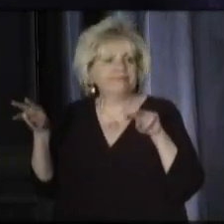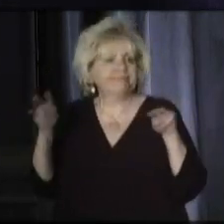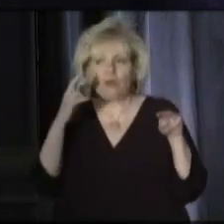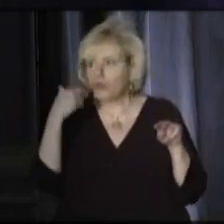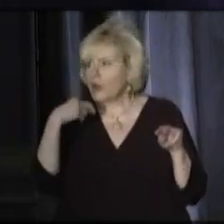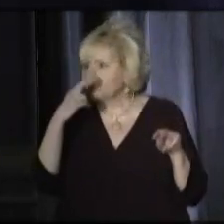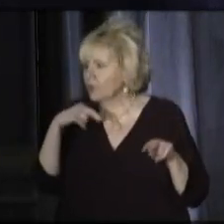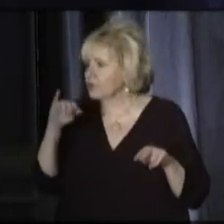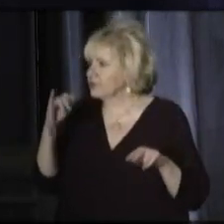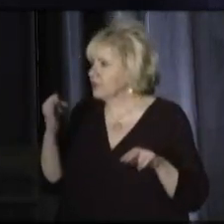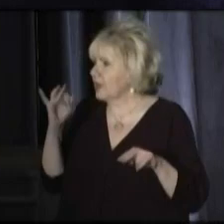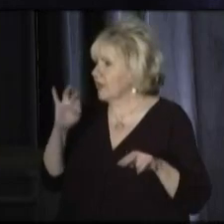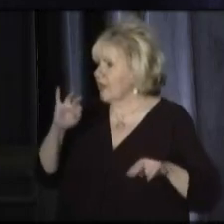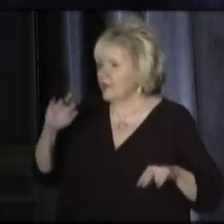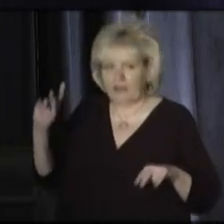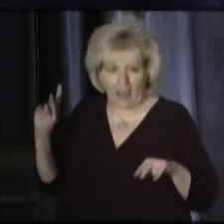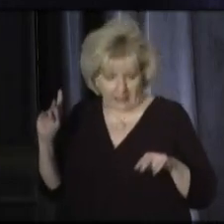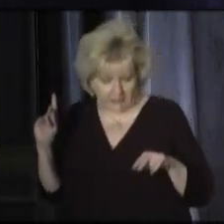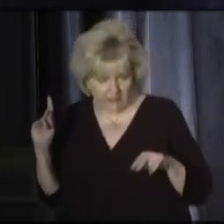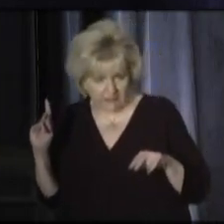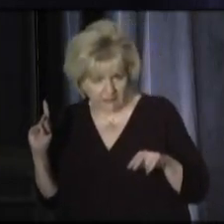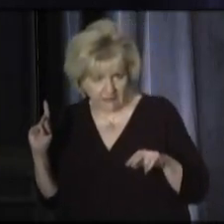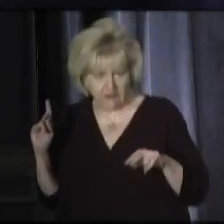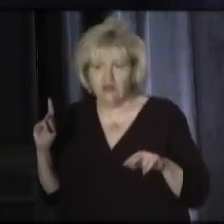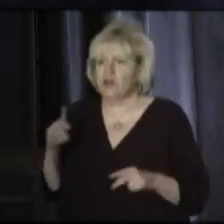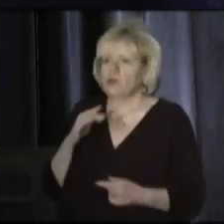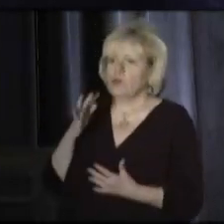brows. Above her head in bold, bulging